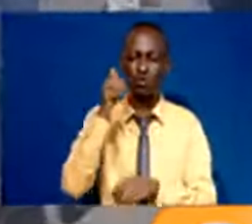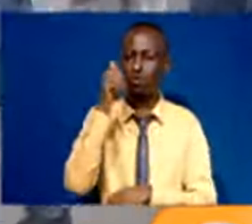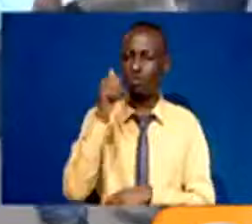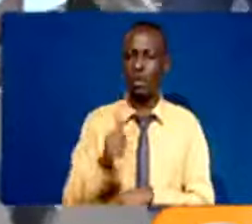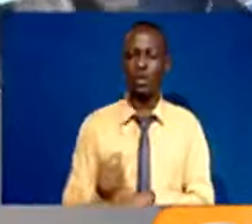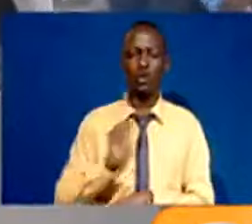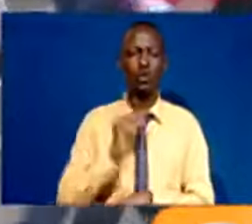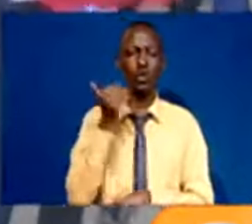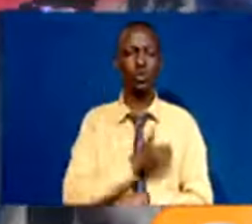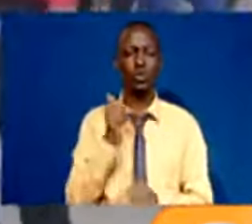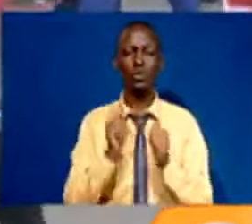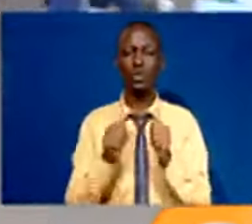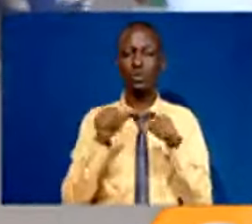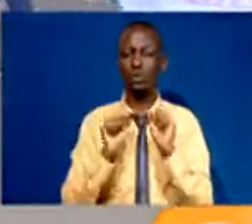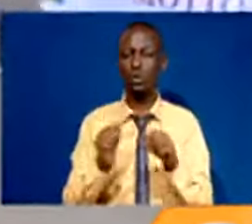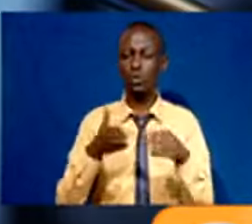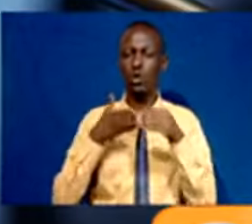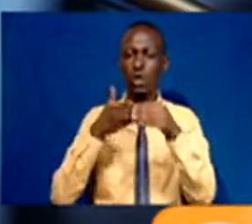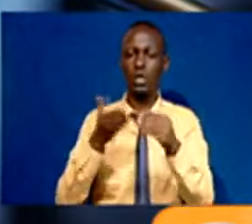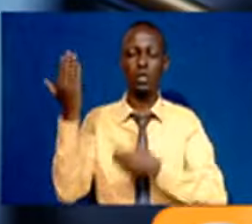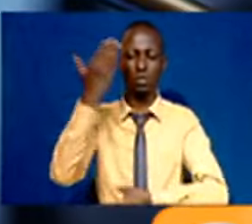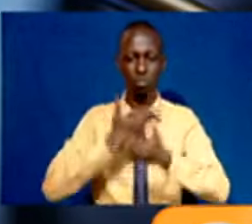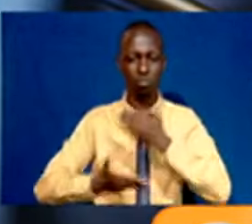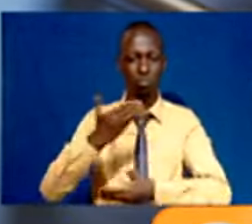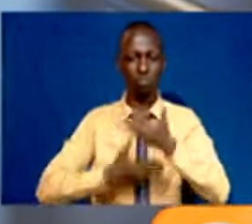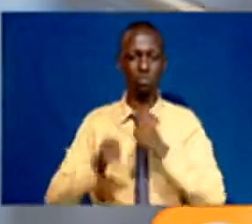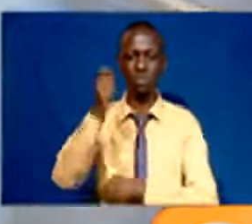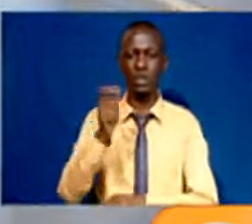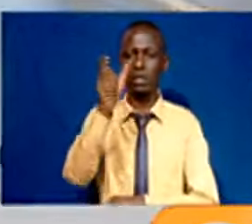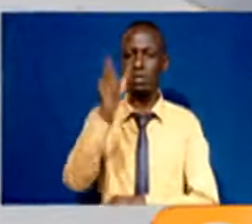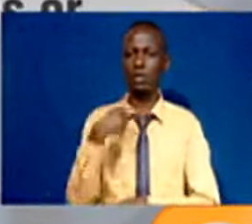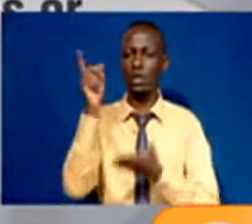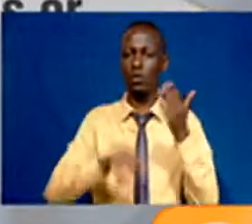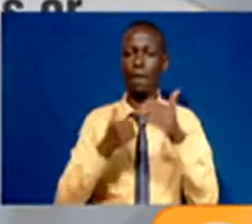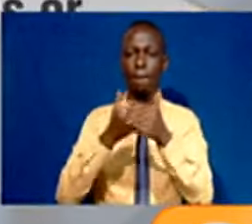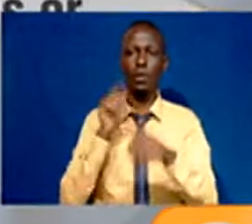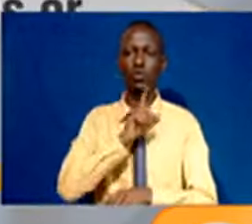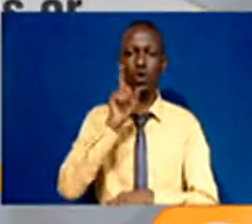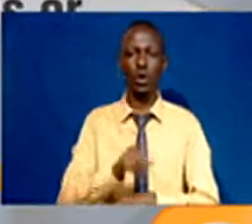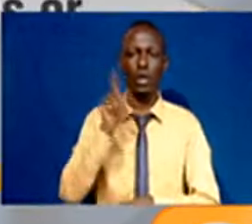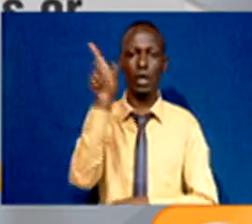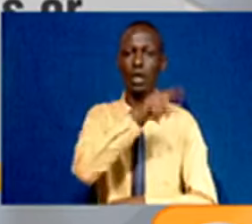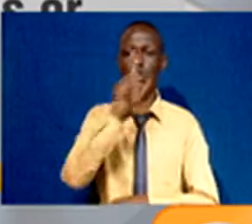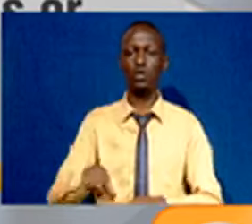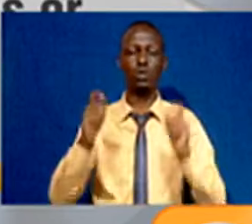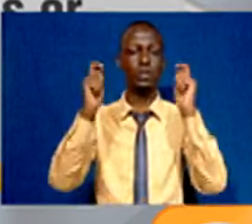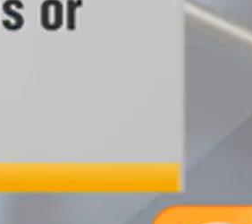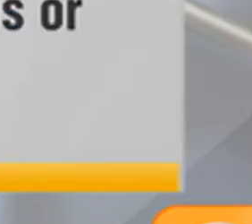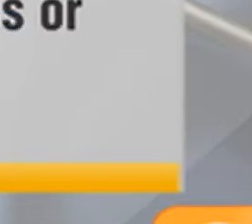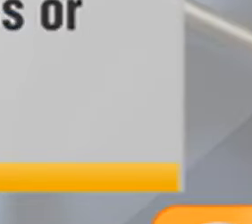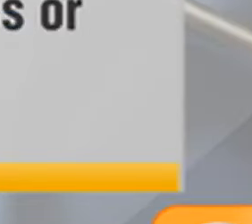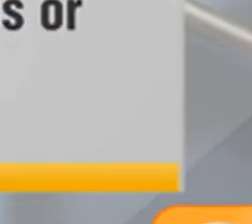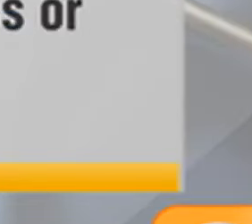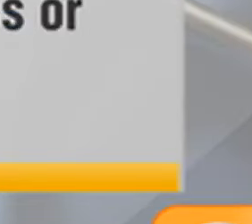the committee that is supposed to be leading the talks. Judge Ongaya stayed the previous order suspending the ongoing strike as long as the parties